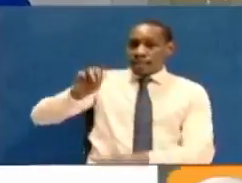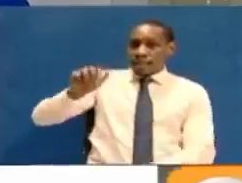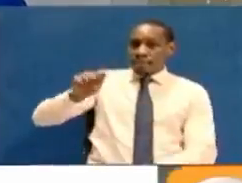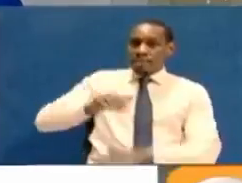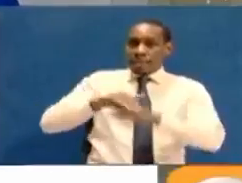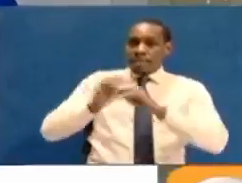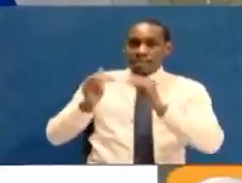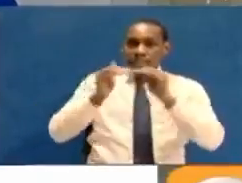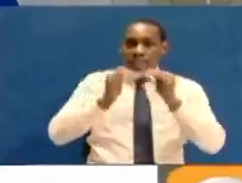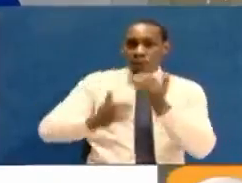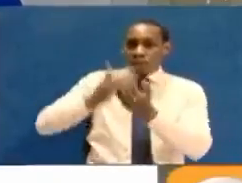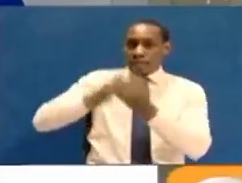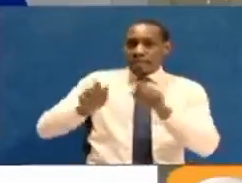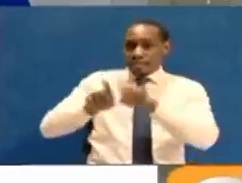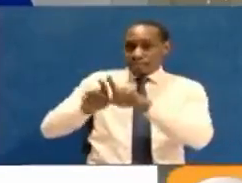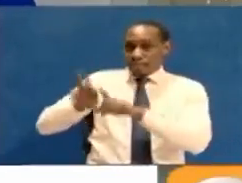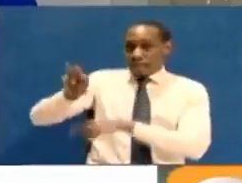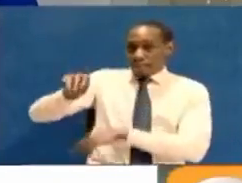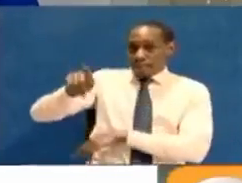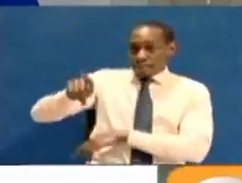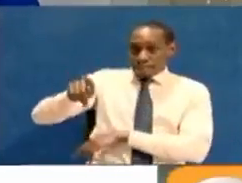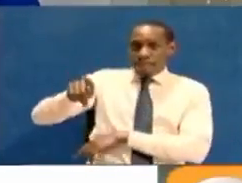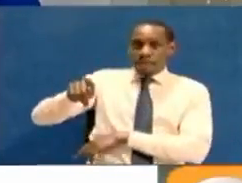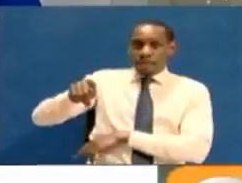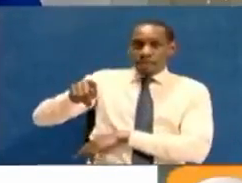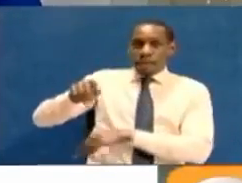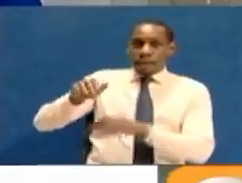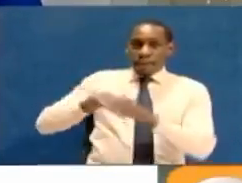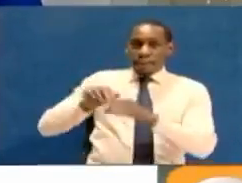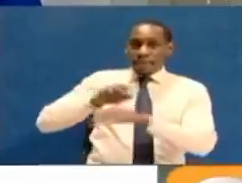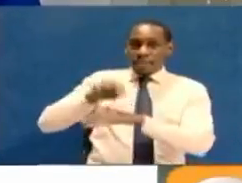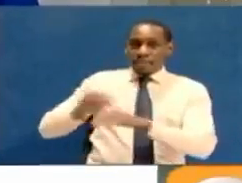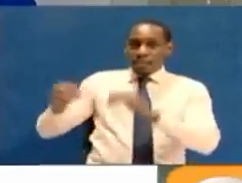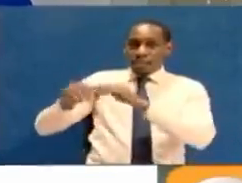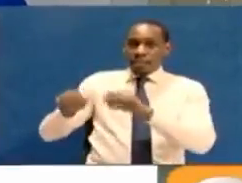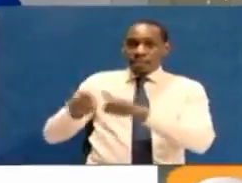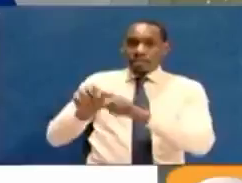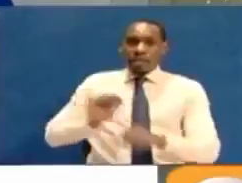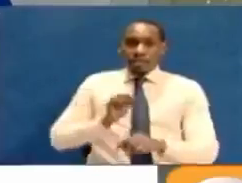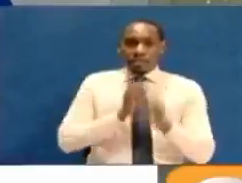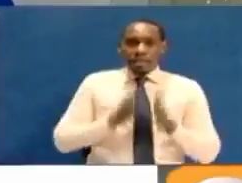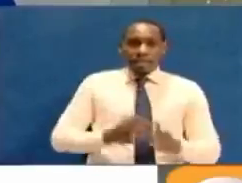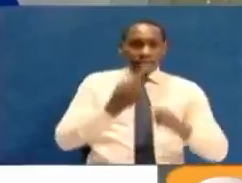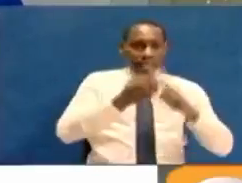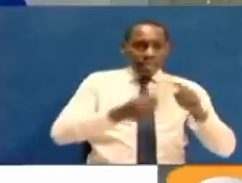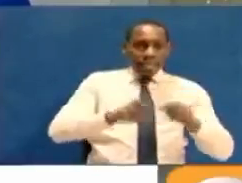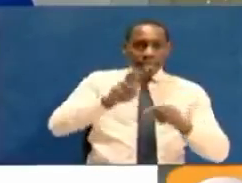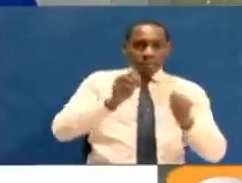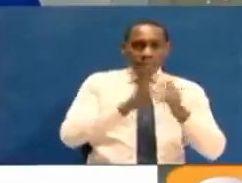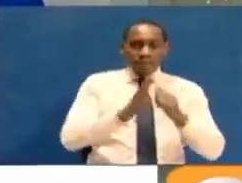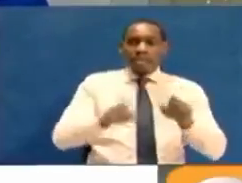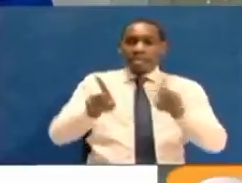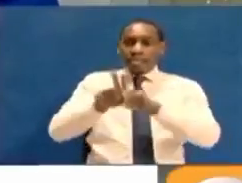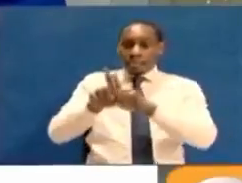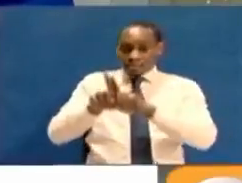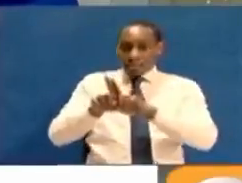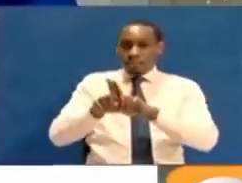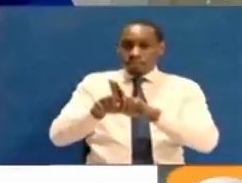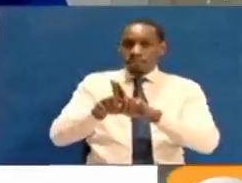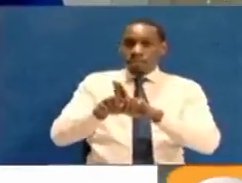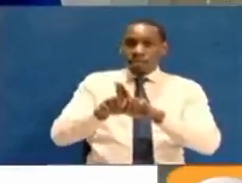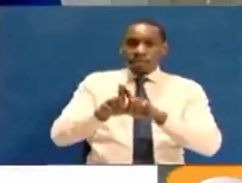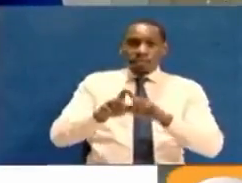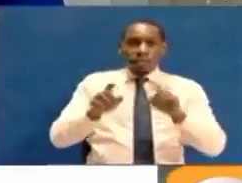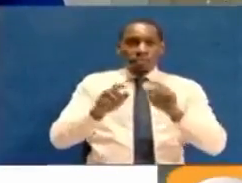equal treatment like MPs, or rather members of National Assembly and the senators. In 2014, it was the same story during their